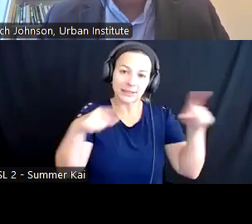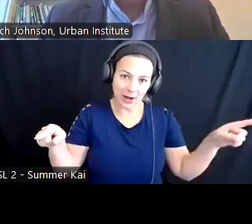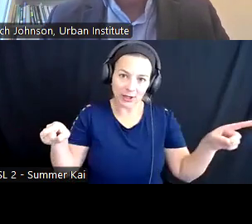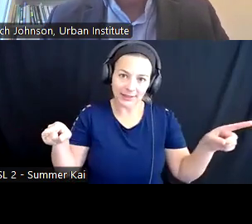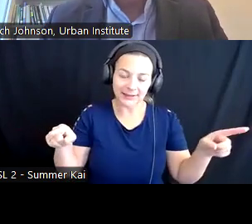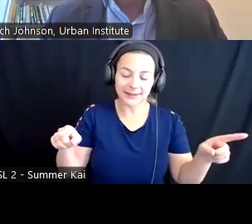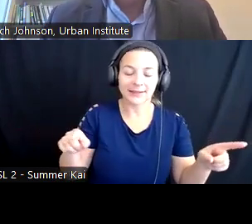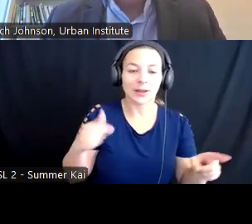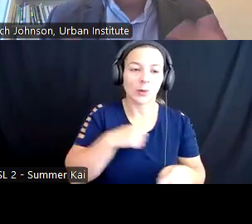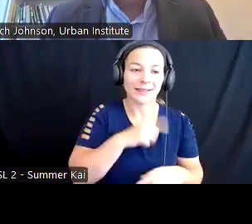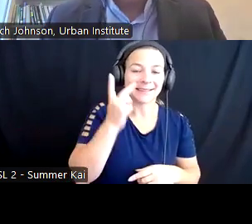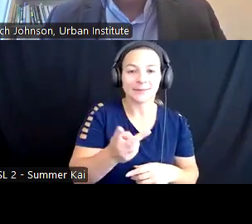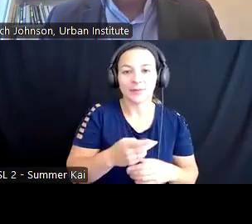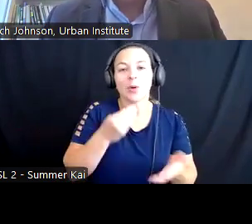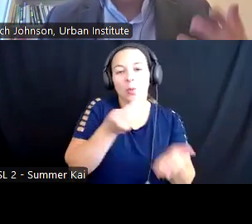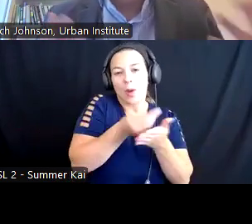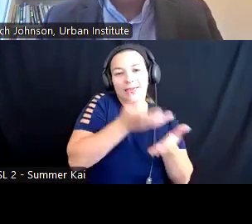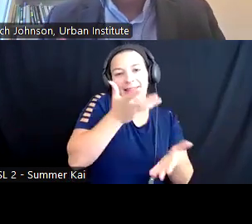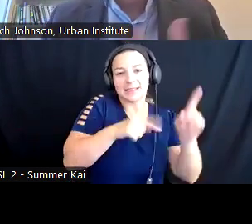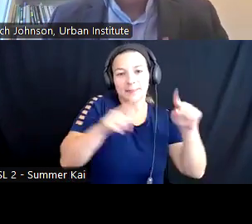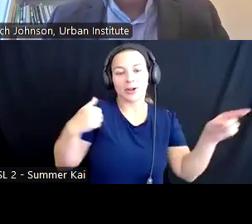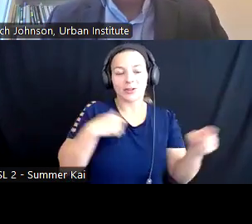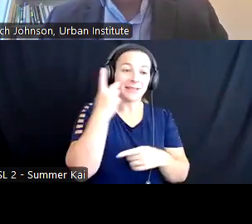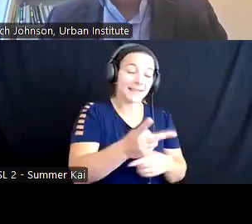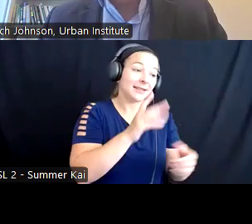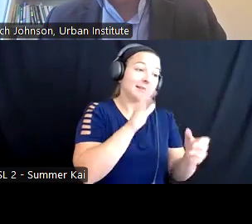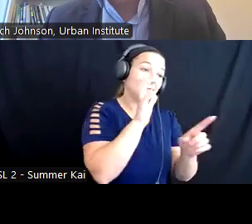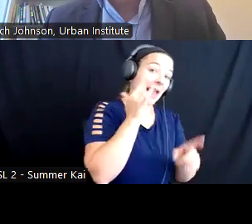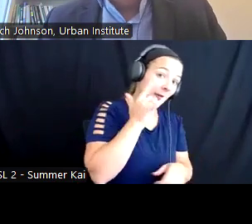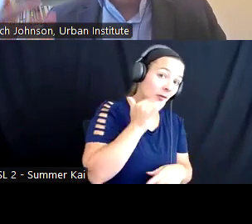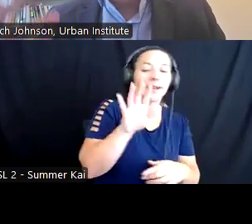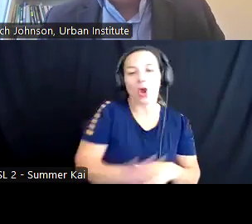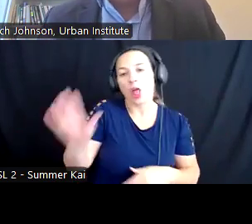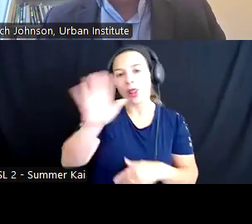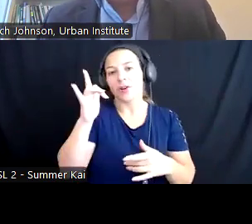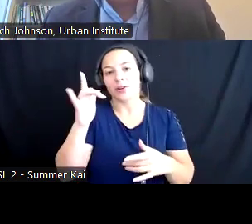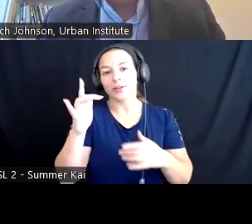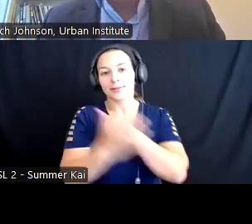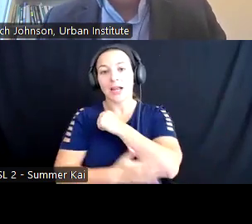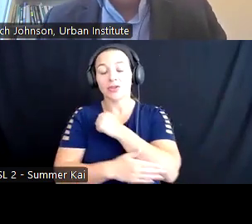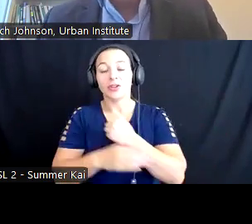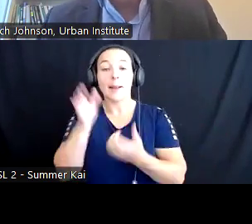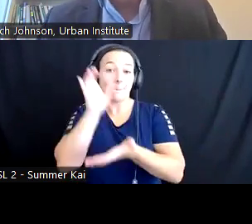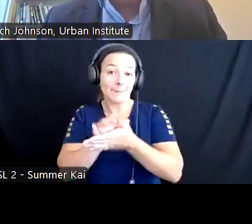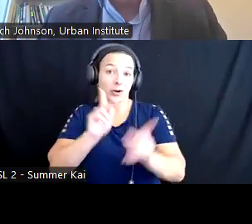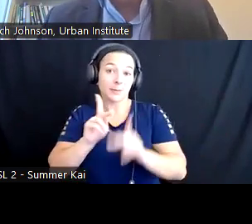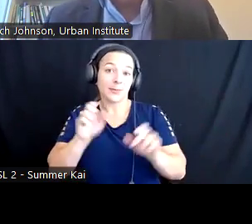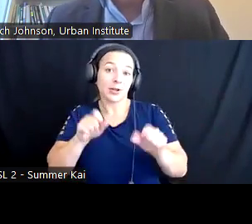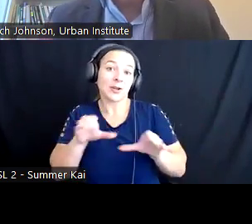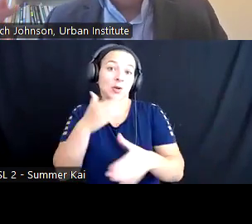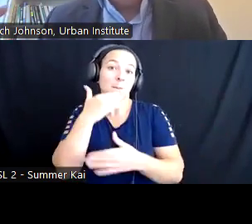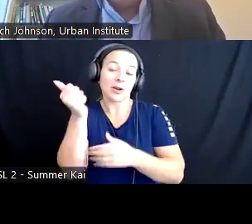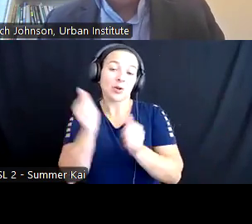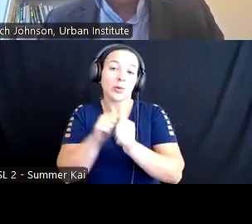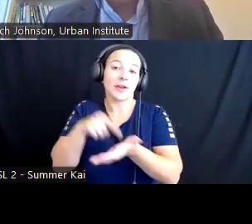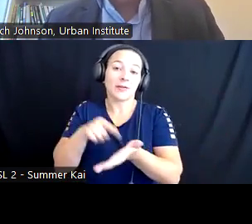wealth disparities that we see in the population, both in California and across the country. Married people can do better in terms of affording